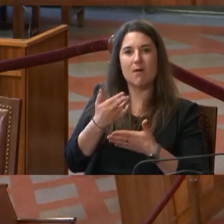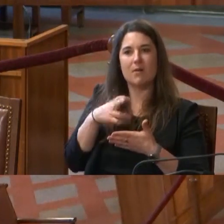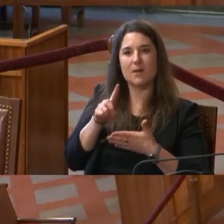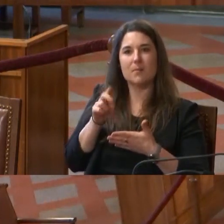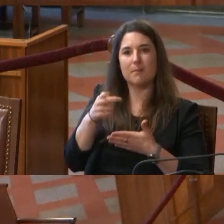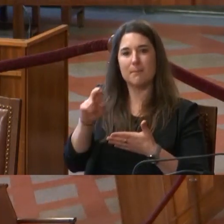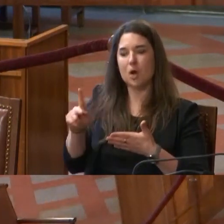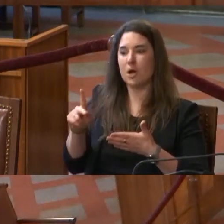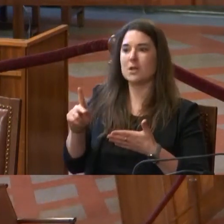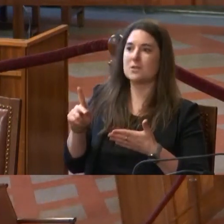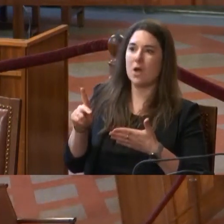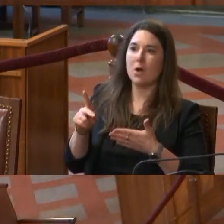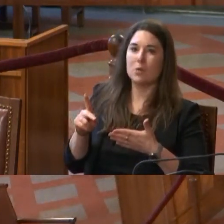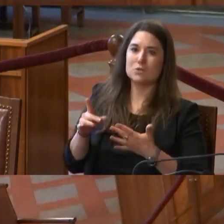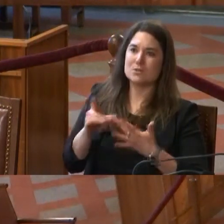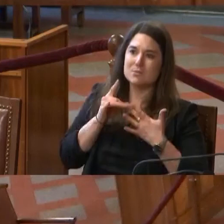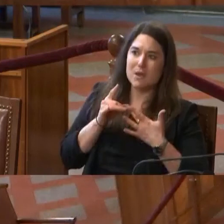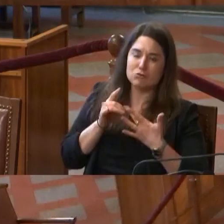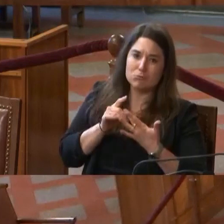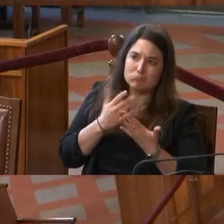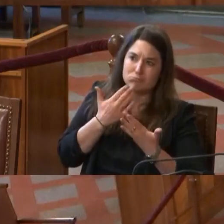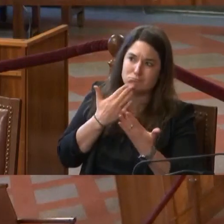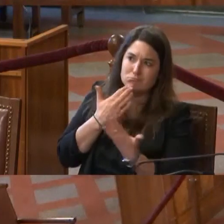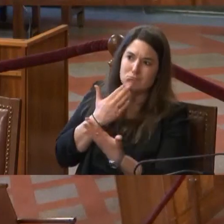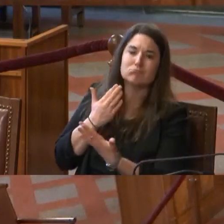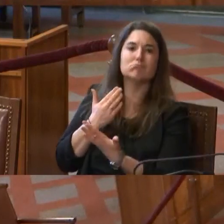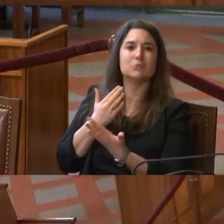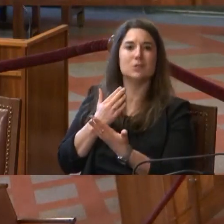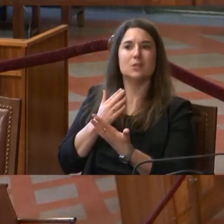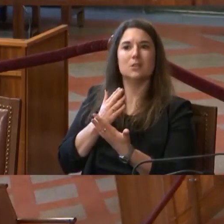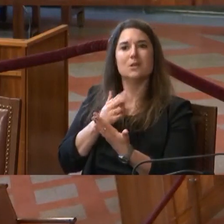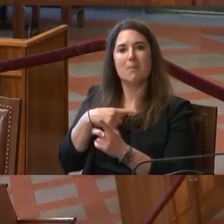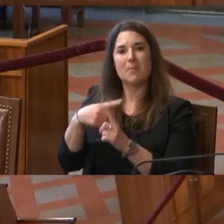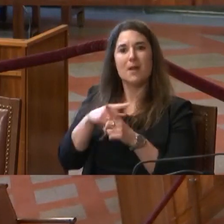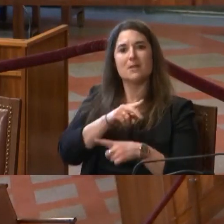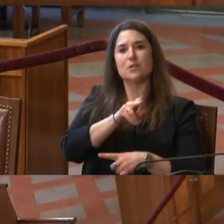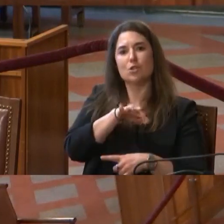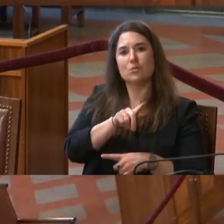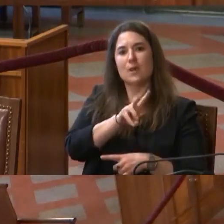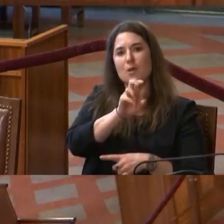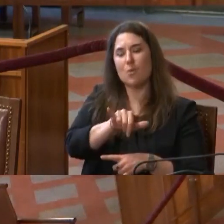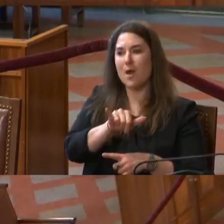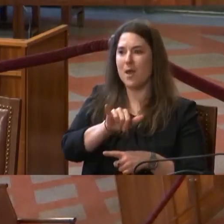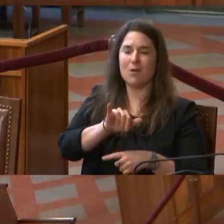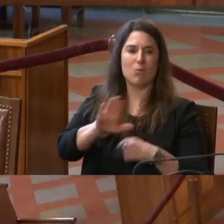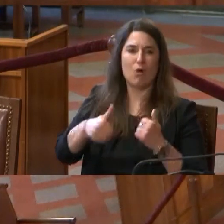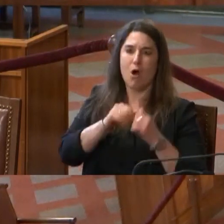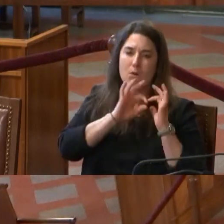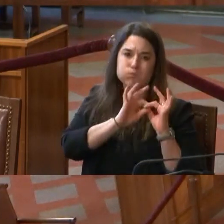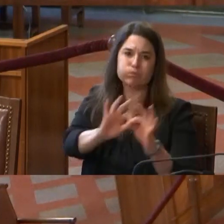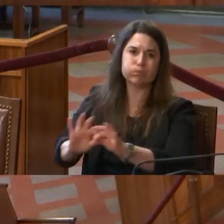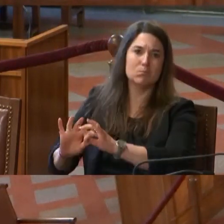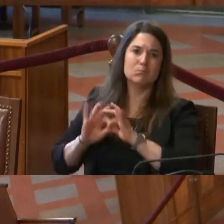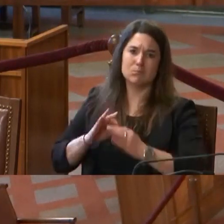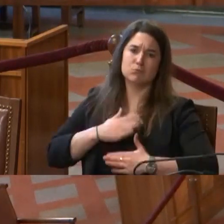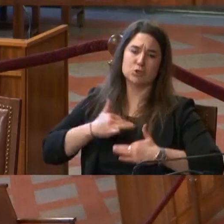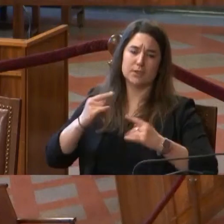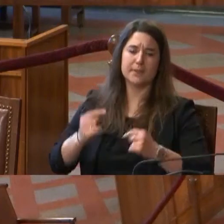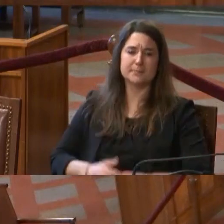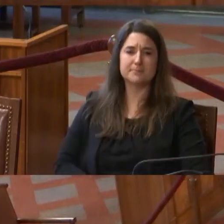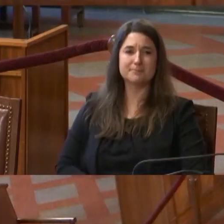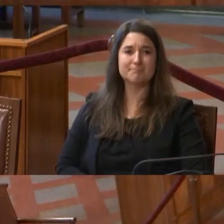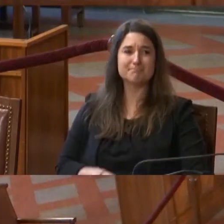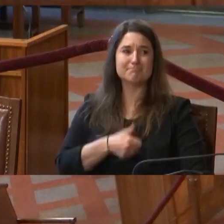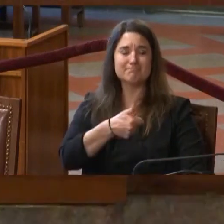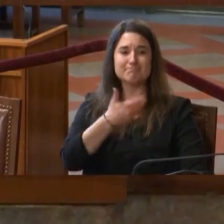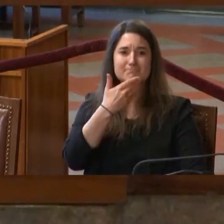them all a special shout out. And then, of course, coordinating with United Way, as I mentioned last week. So I appreciate it. Good